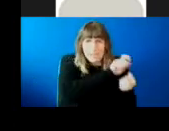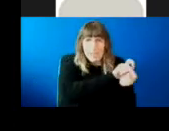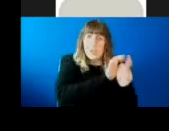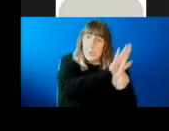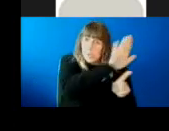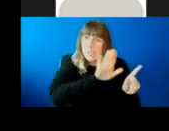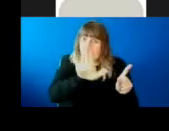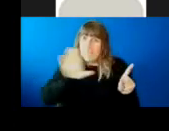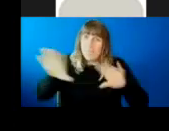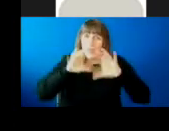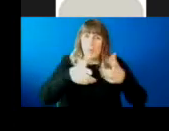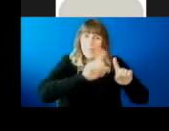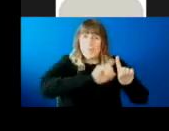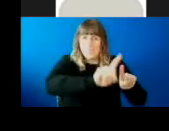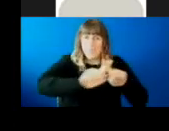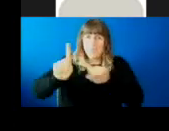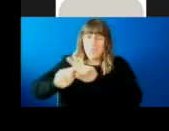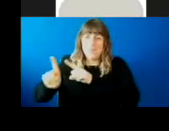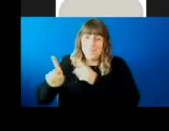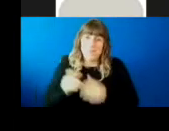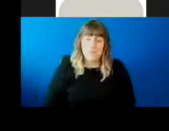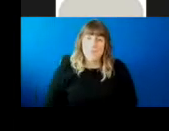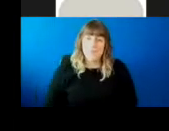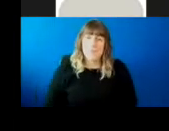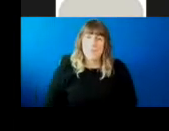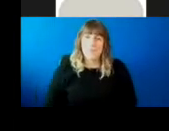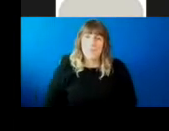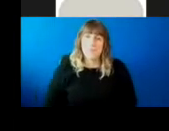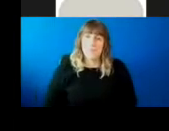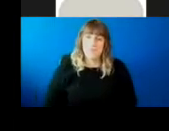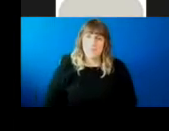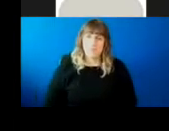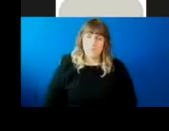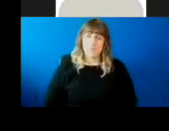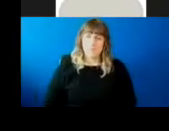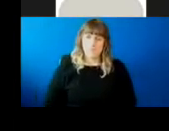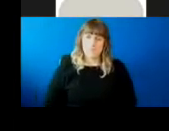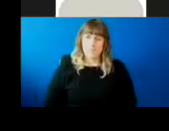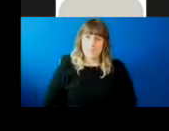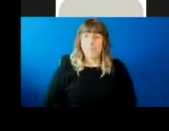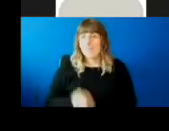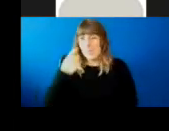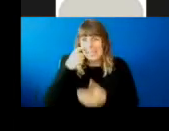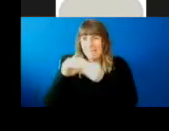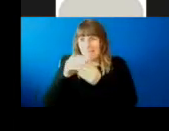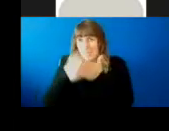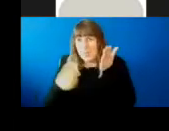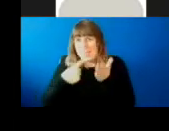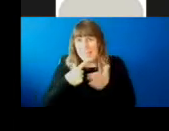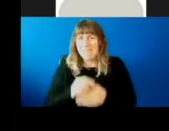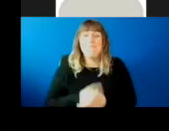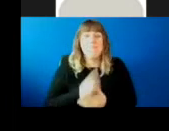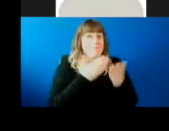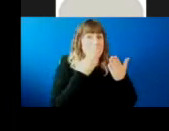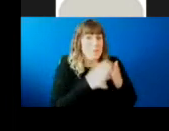persona, whereas you could use Instagram to meet your other kind of audience's needs. Exactly what you said, Sue. Beautiful, thank you. I've